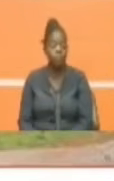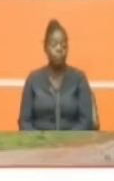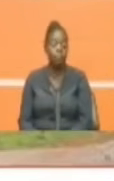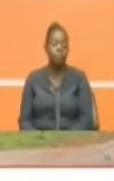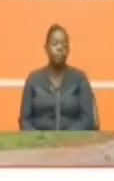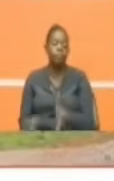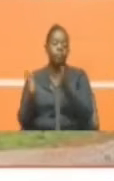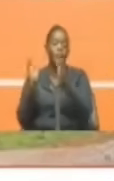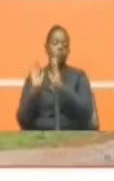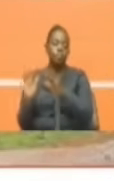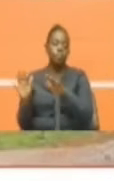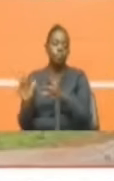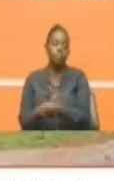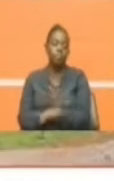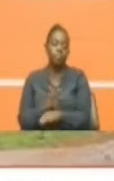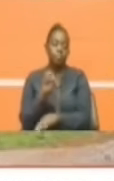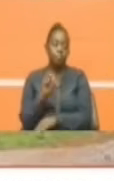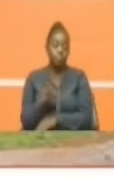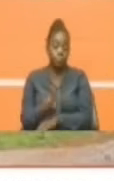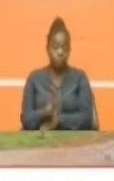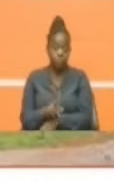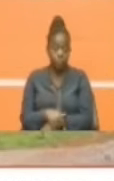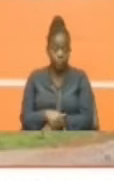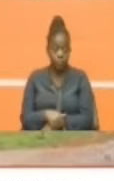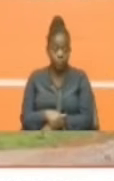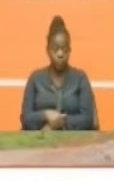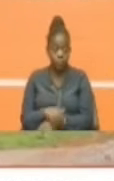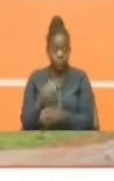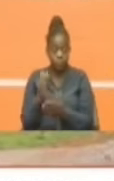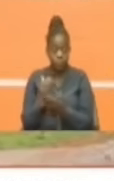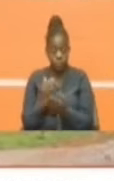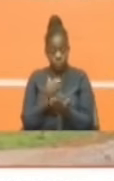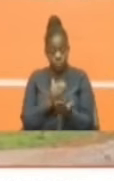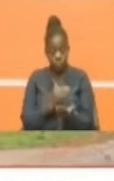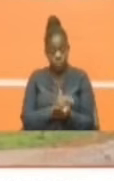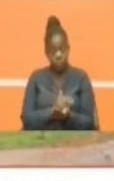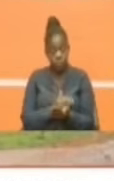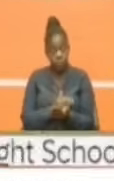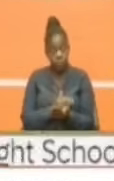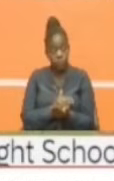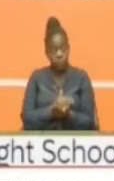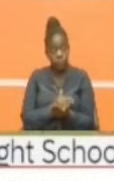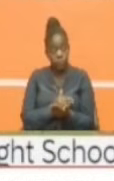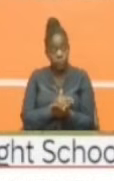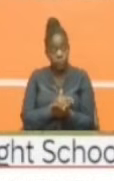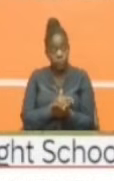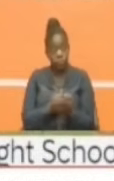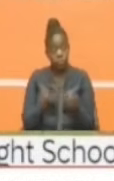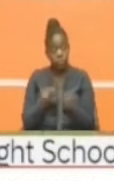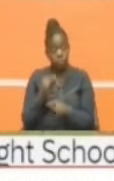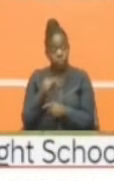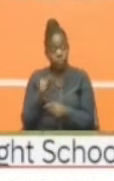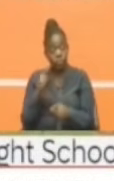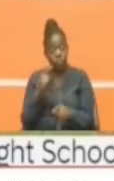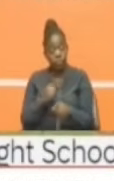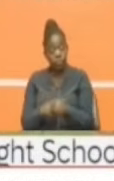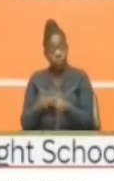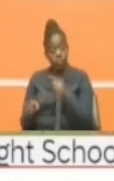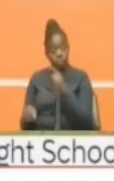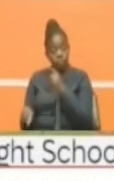bukedde TV kubanga ya n'omulundi guno yalidde